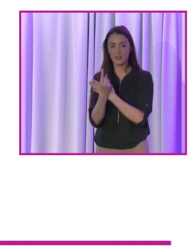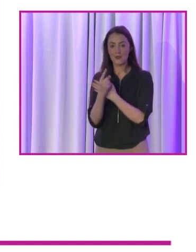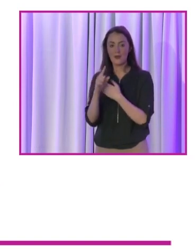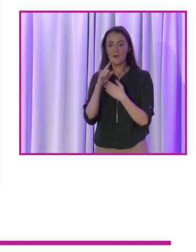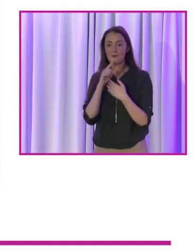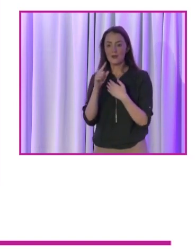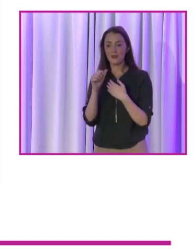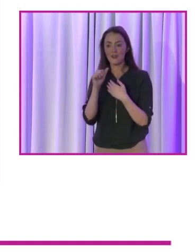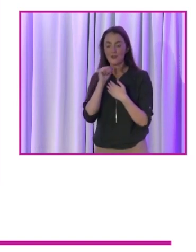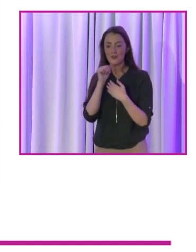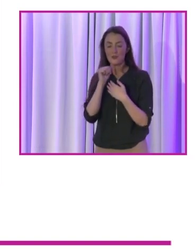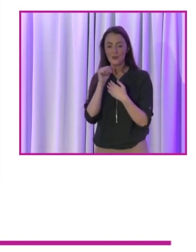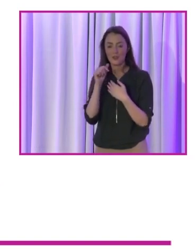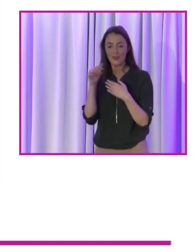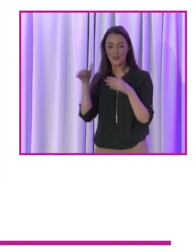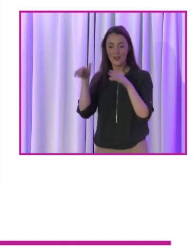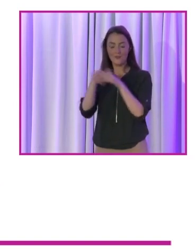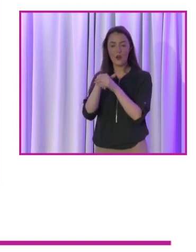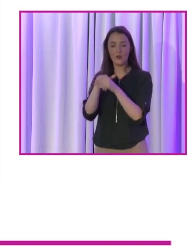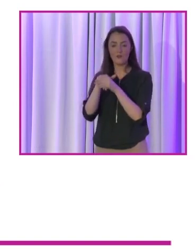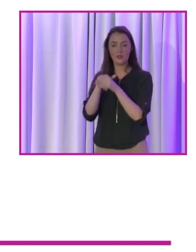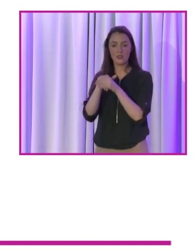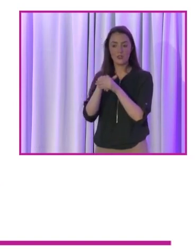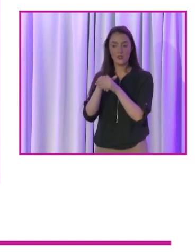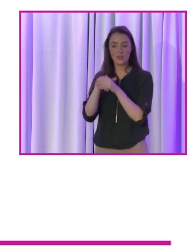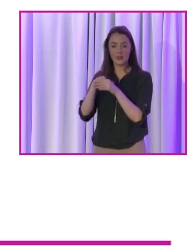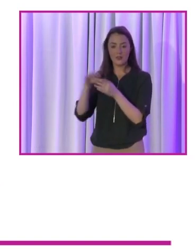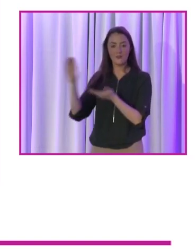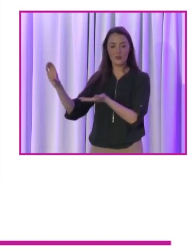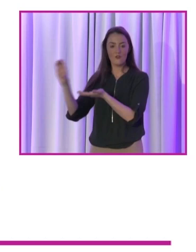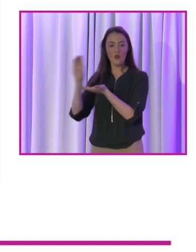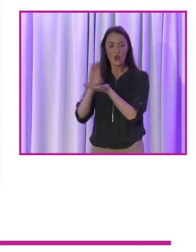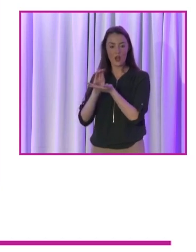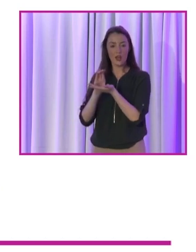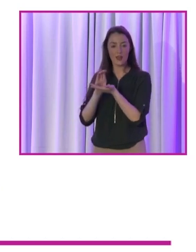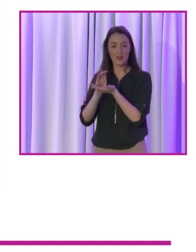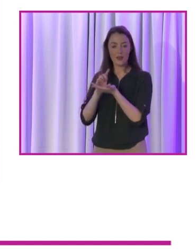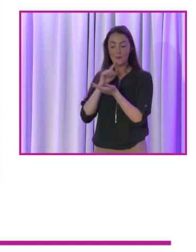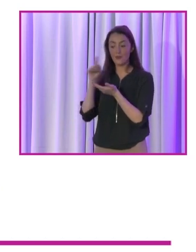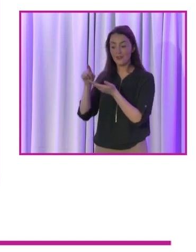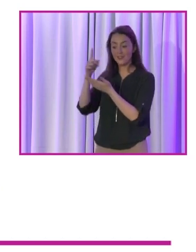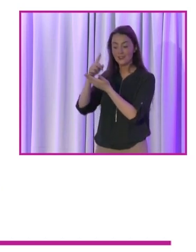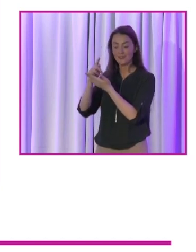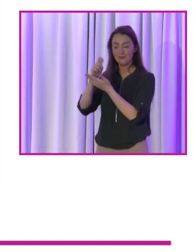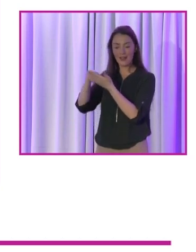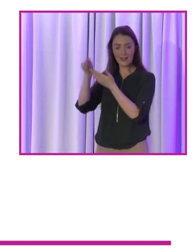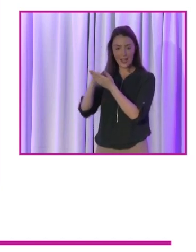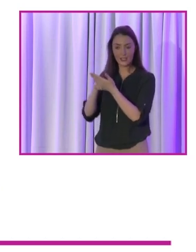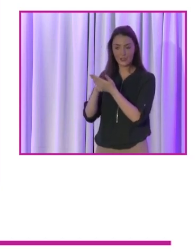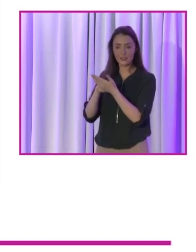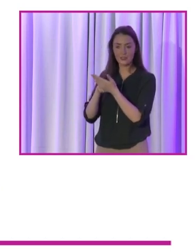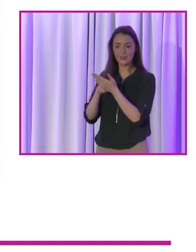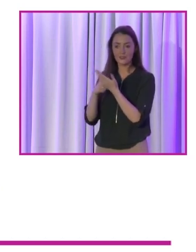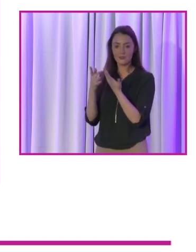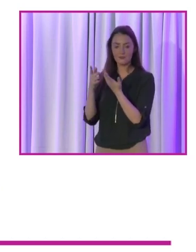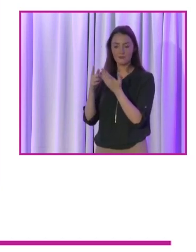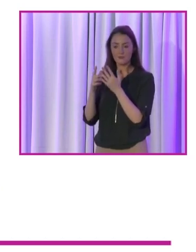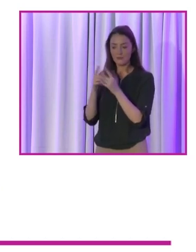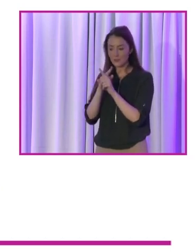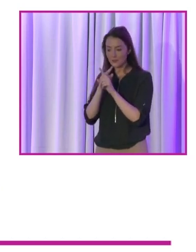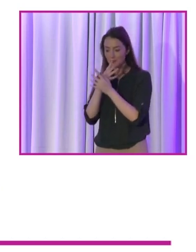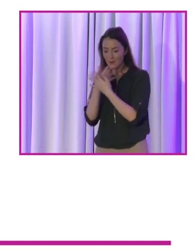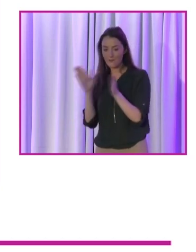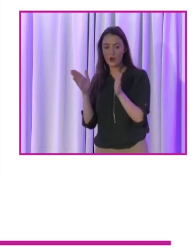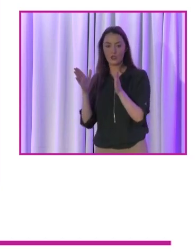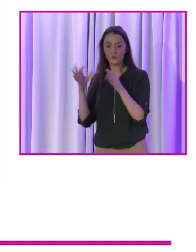Unfortunately, no fund recipients were elected. However, this election was marked as having the most diverse group of MPs